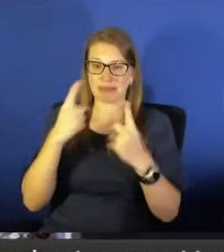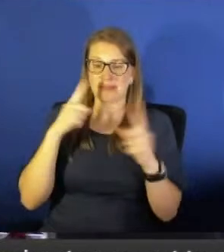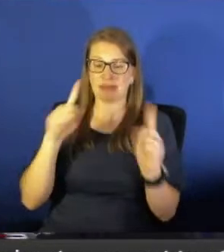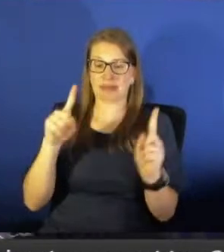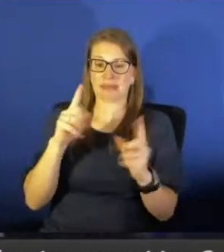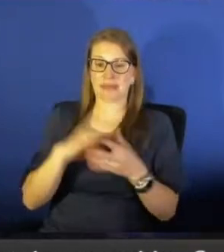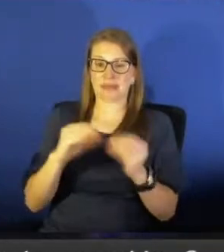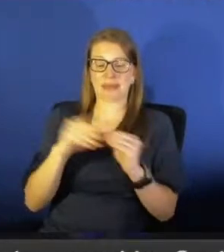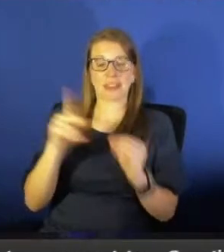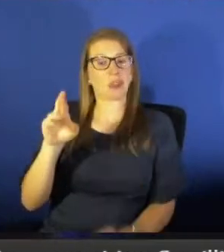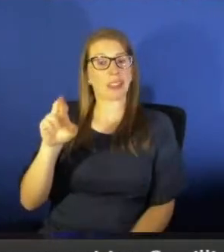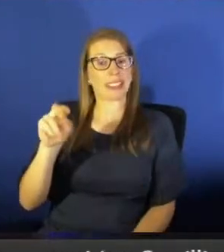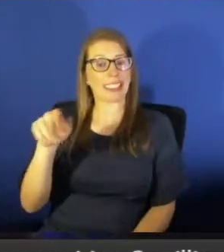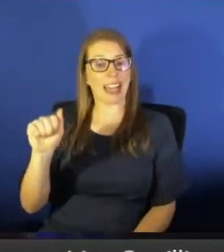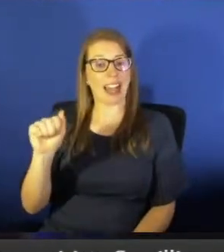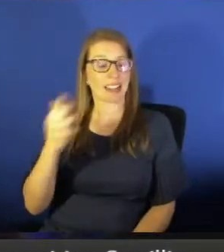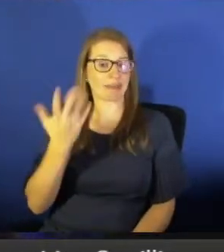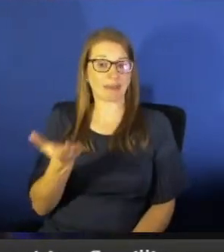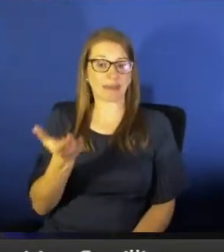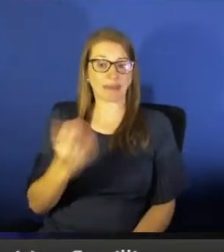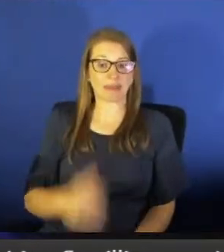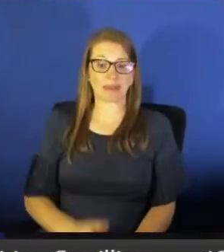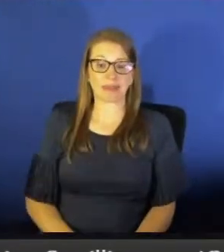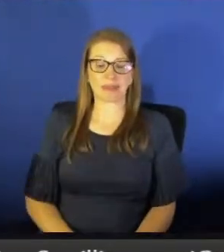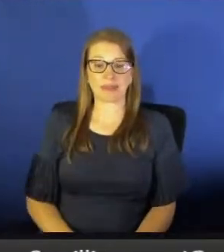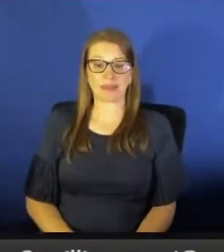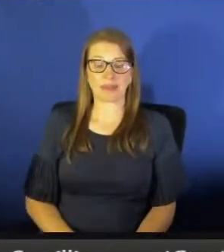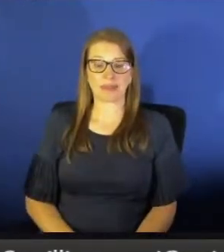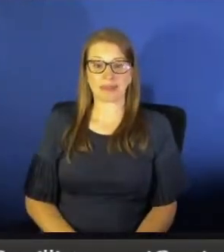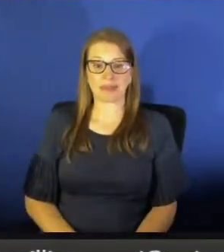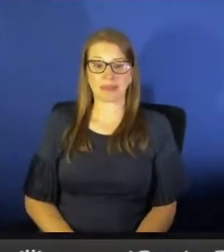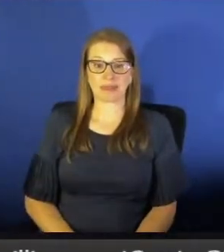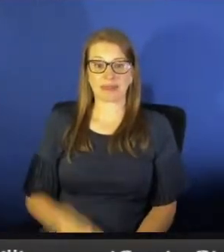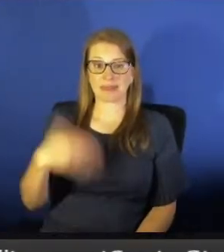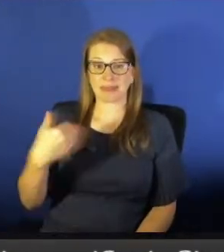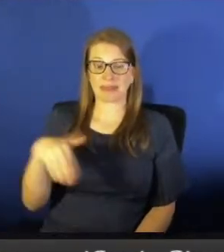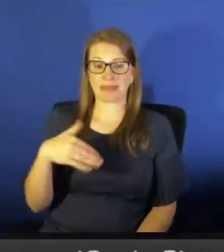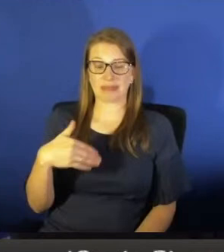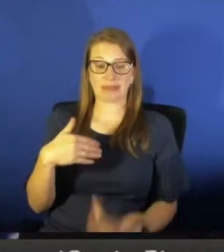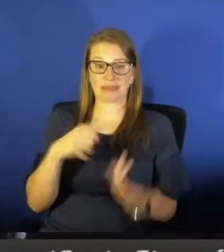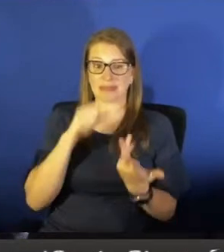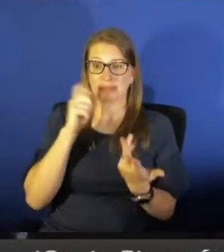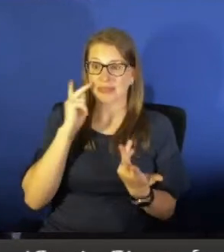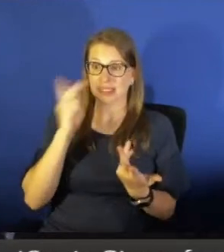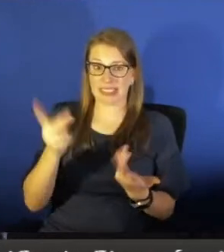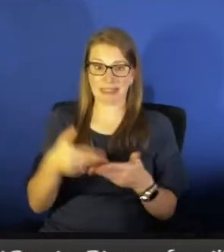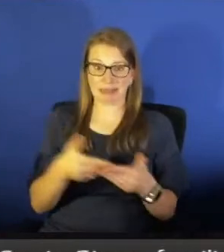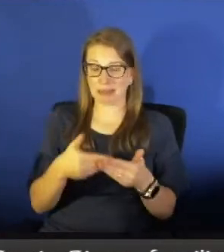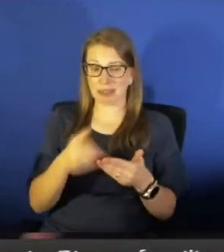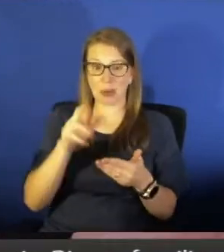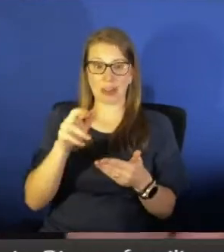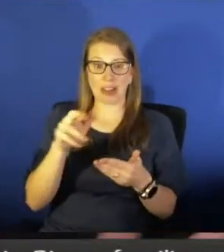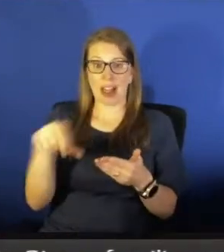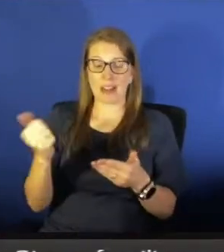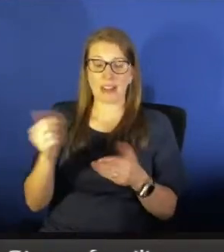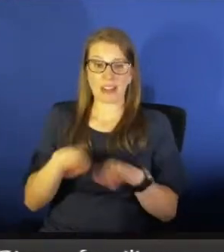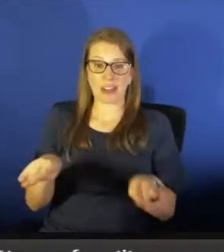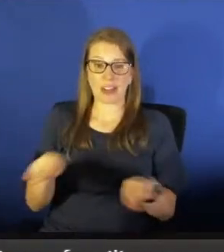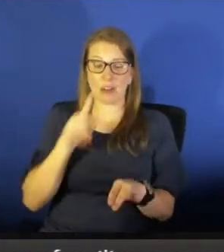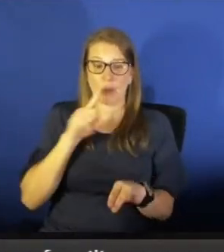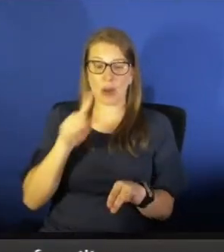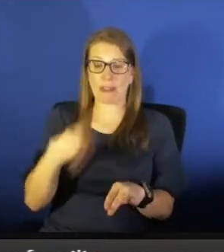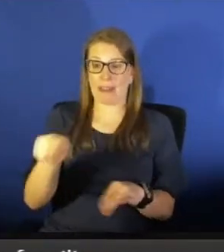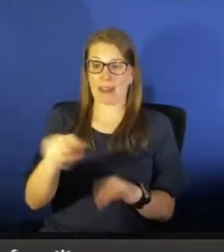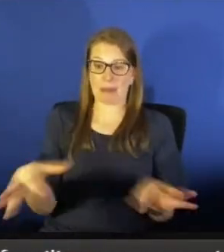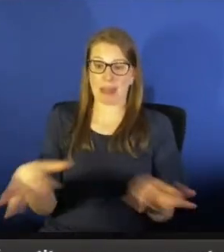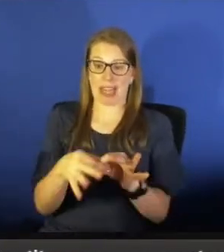What are you thinking as you stand here today? It's, gosh, like we talked about, we really didn't get to see the baby or like any of her other children. So for them to be connected again